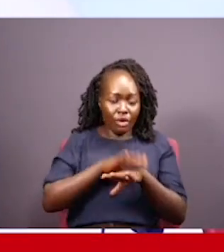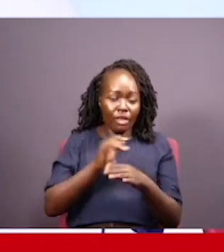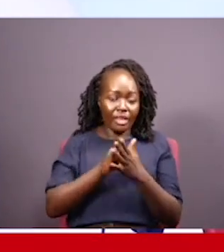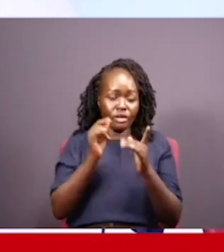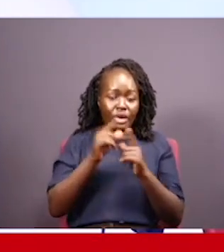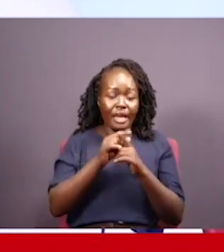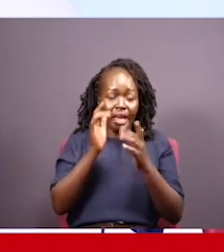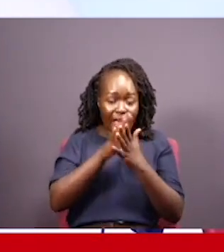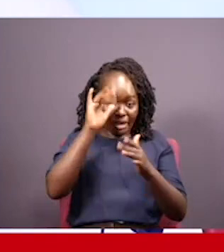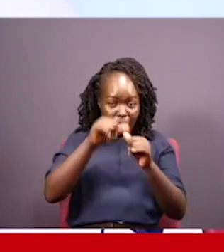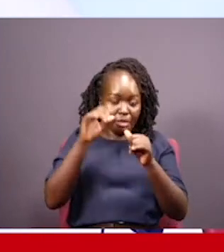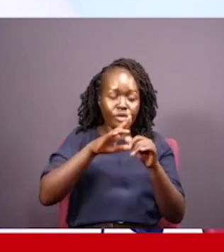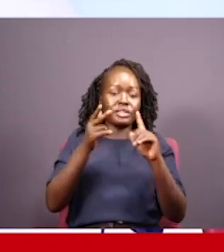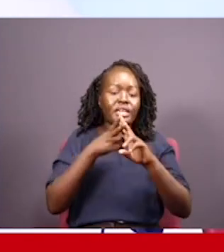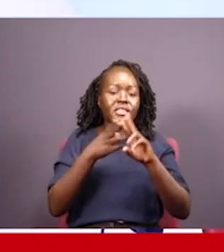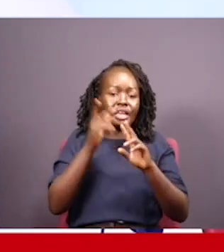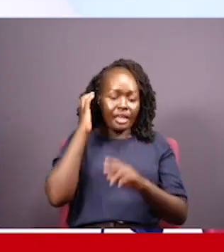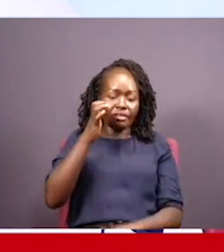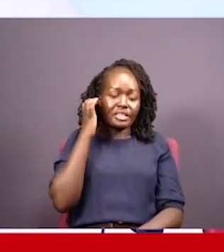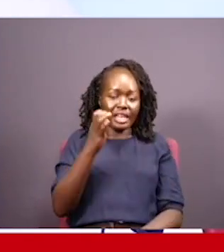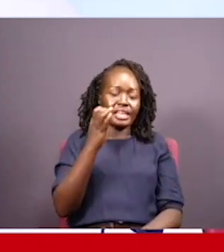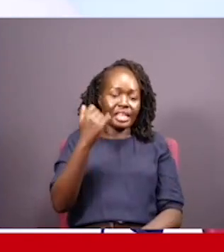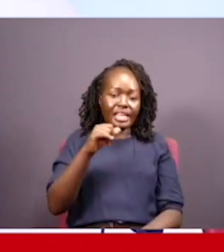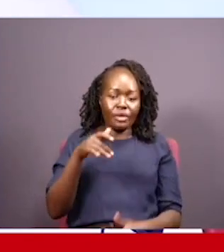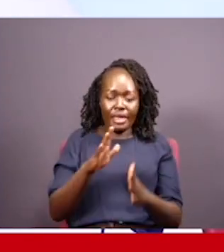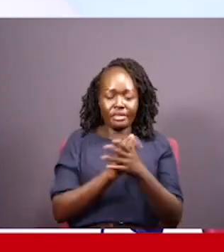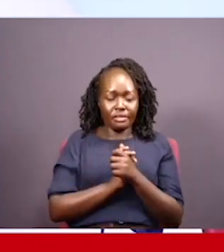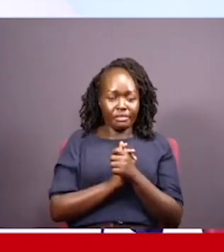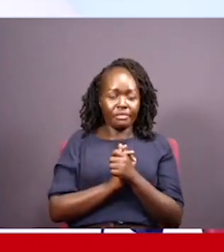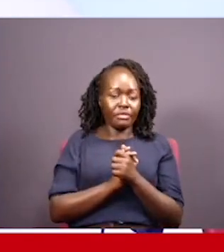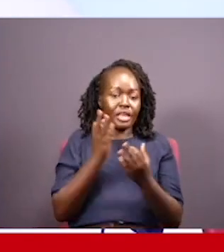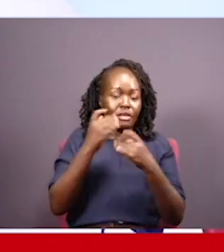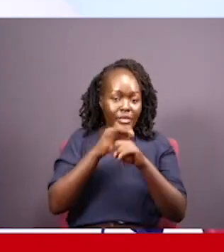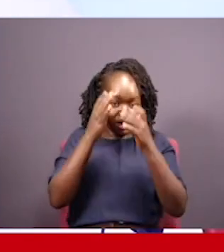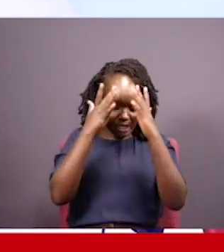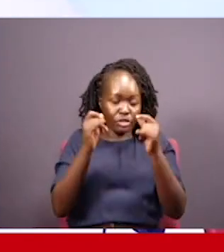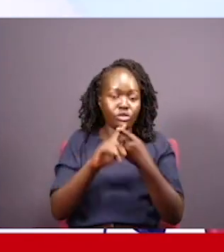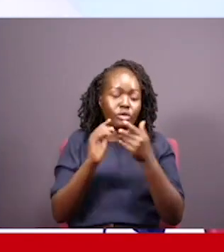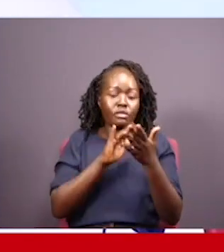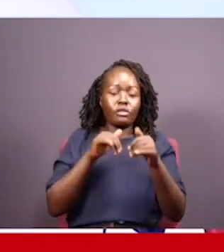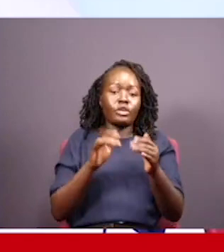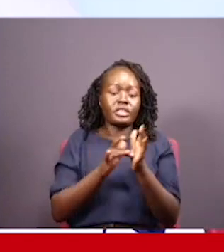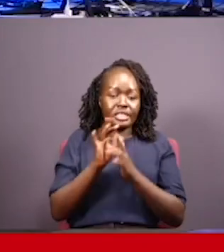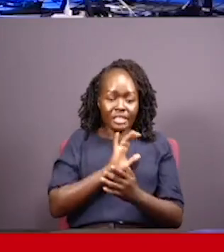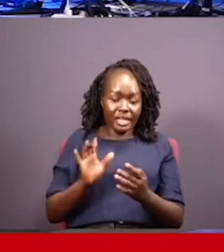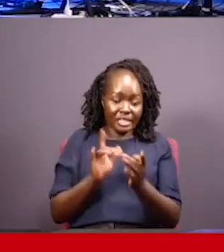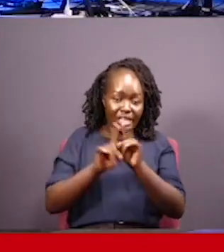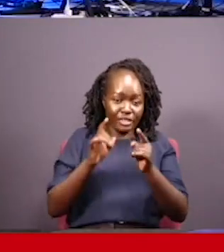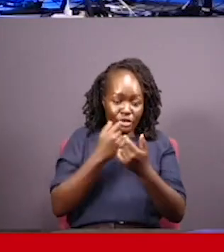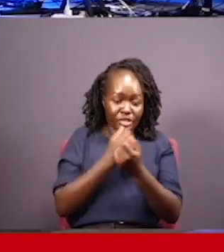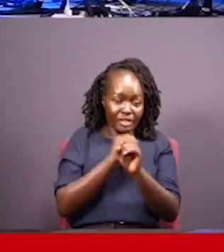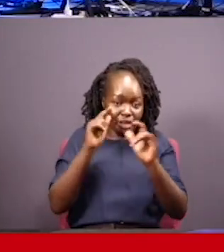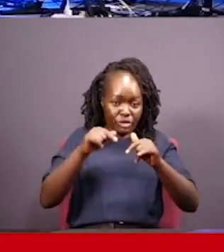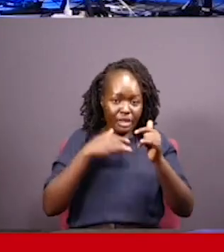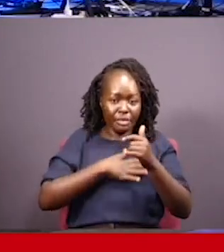hashtag Evangelize Anyway. If you had made a decision to follow Jesus Christ as your Savior today, please let